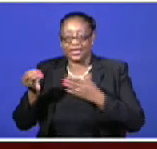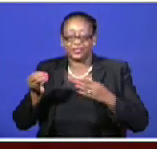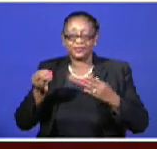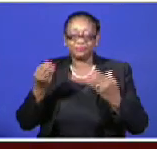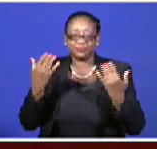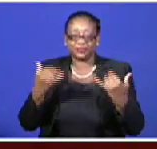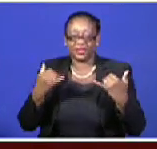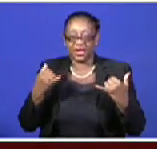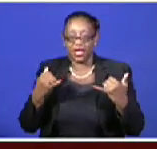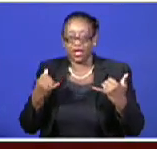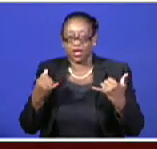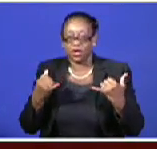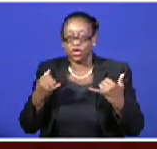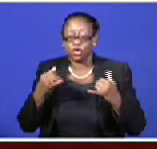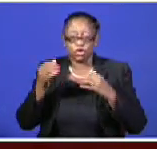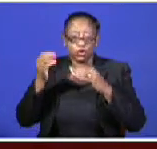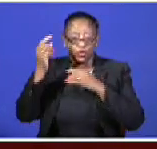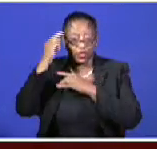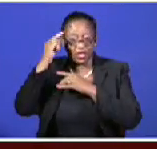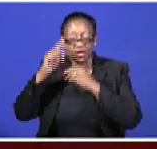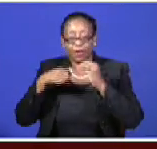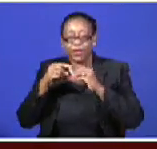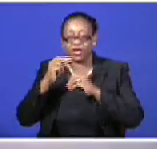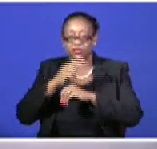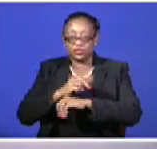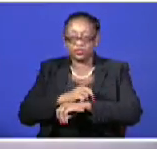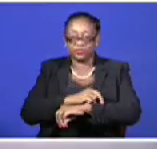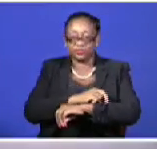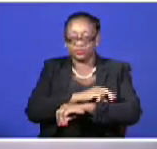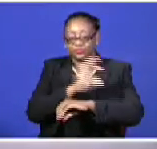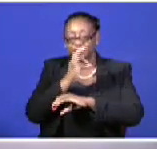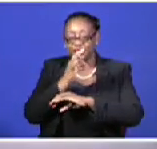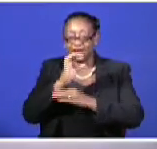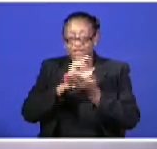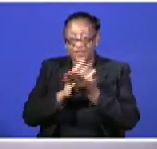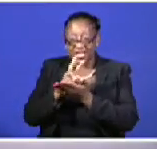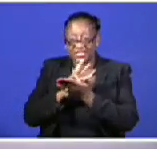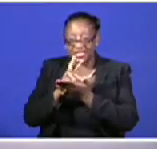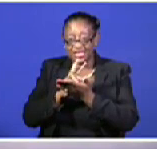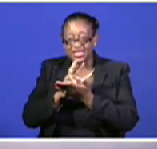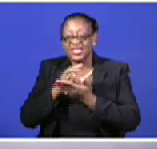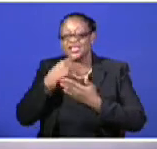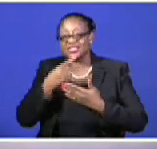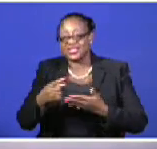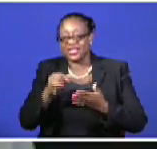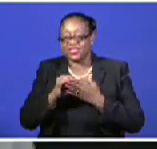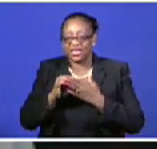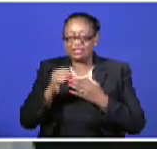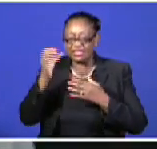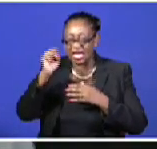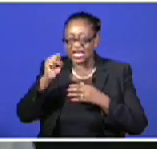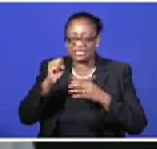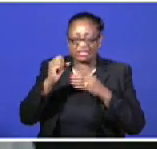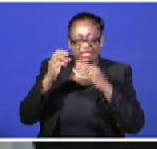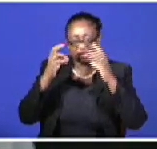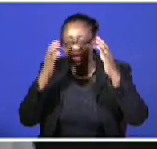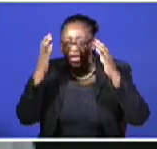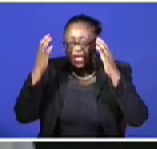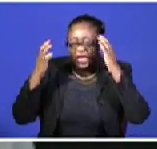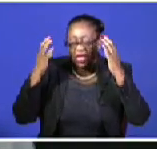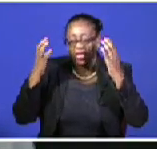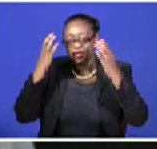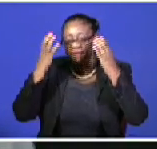with many theories about COVID-19 vaccines, Roll acknowledges that there tends to be confusion distinguishing